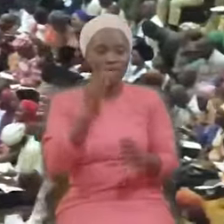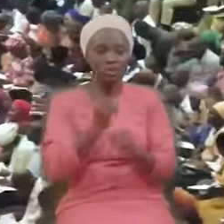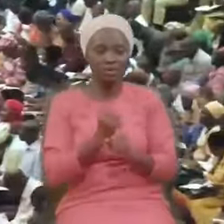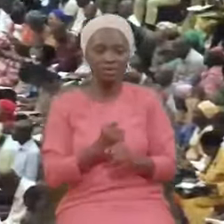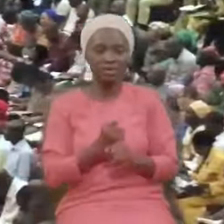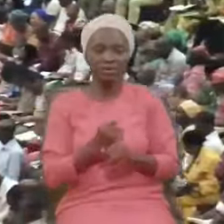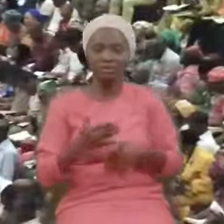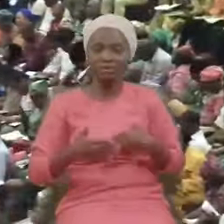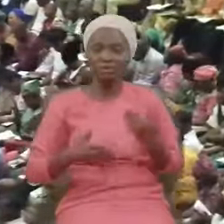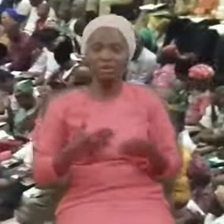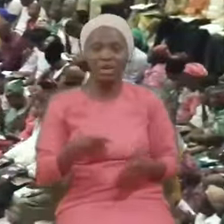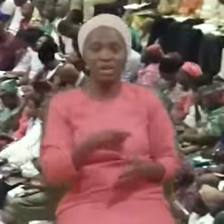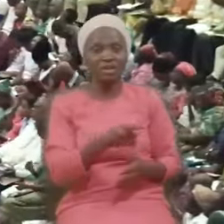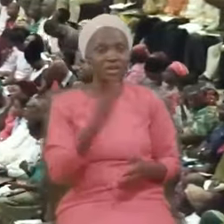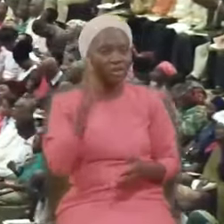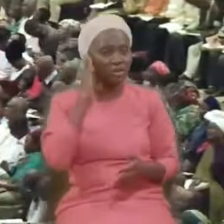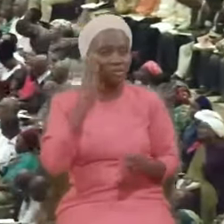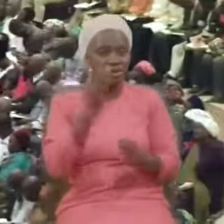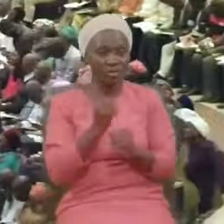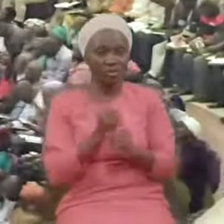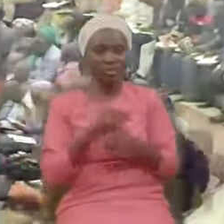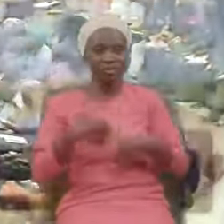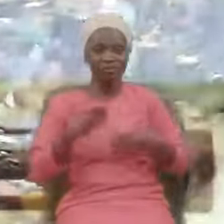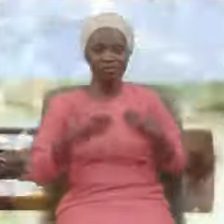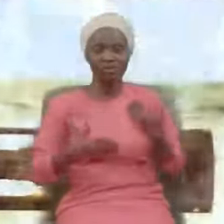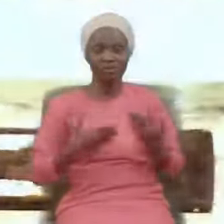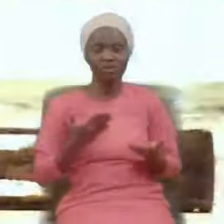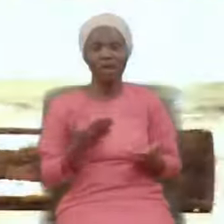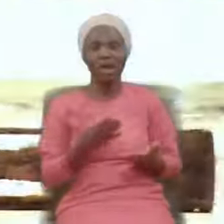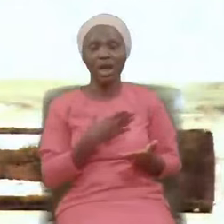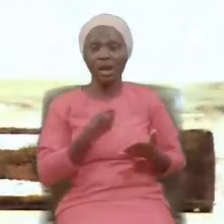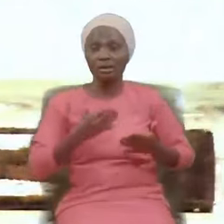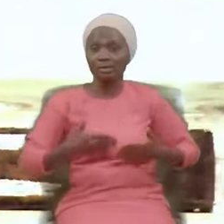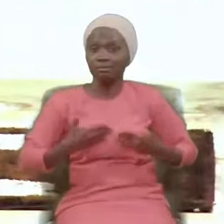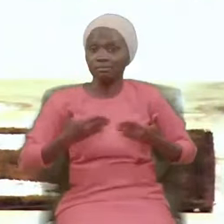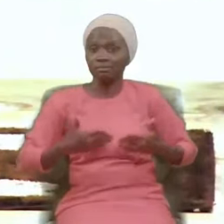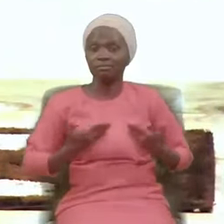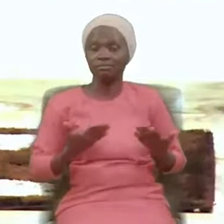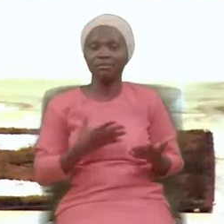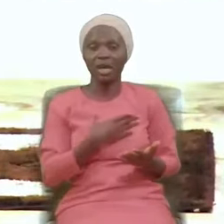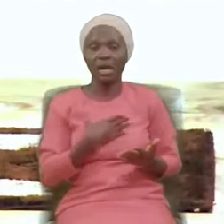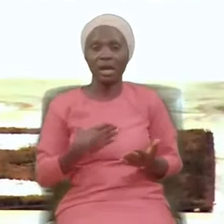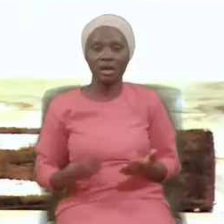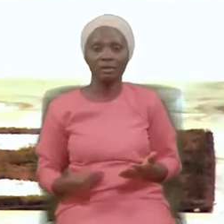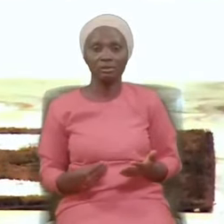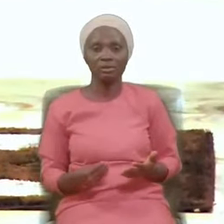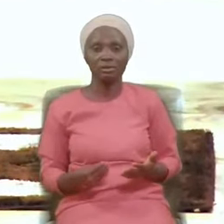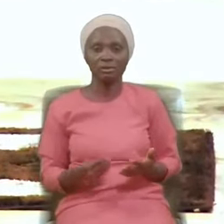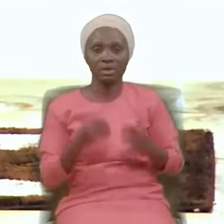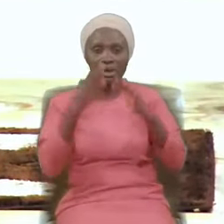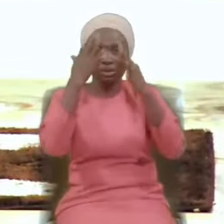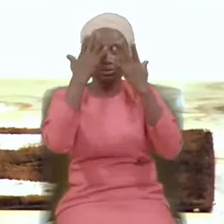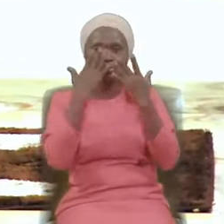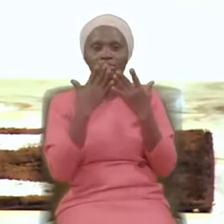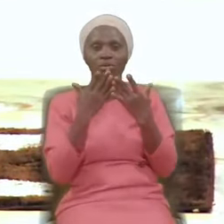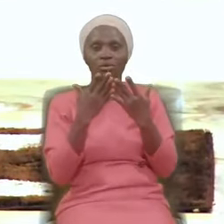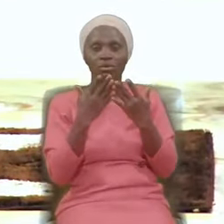They shall obtain joy and gladness, and sorrow and